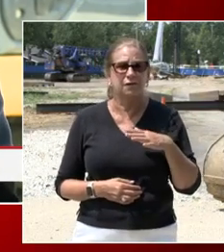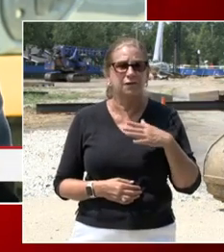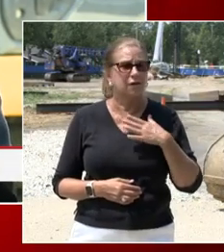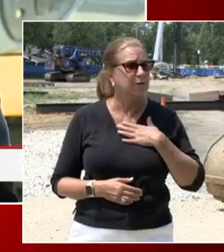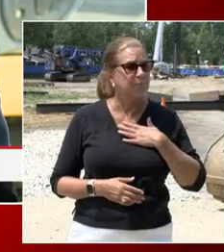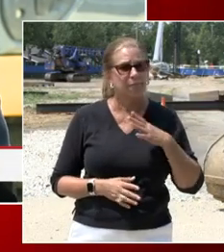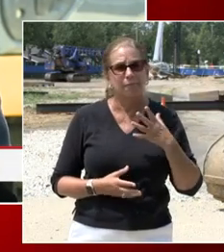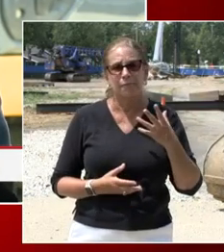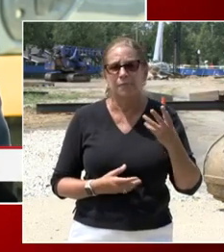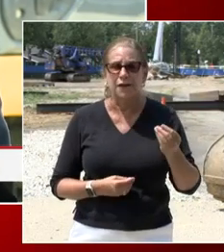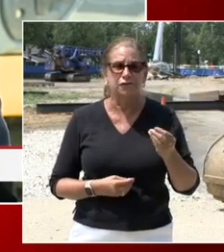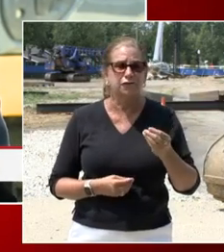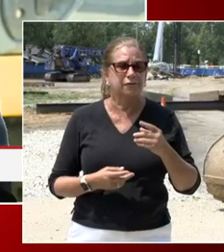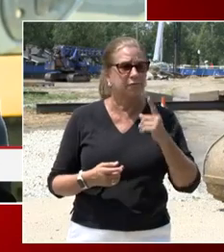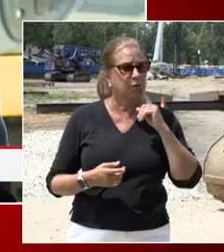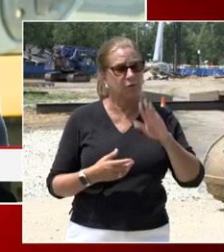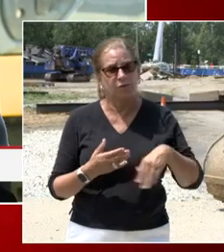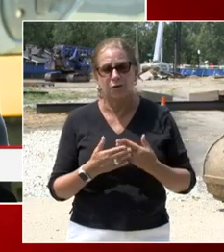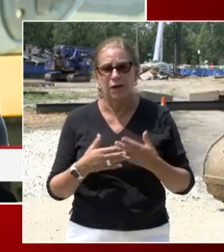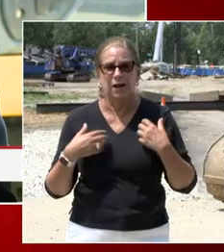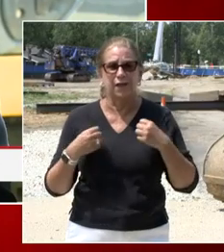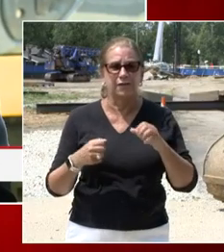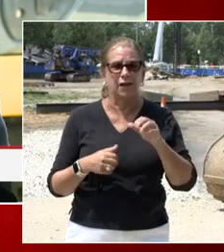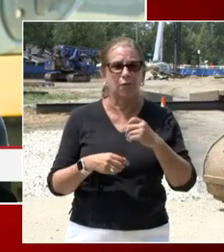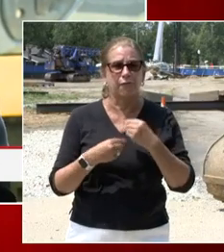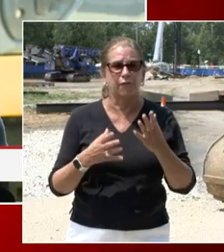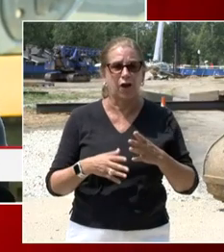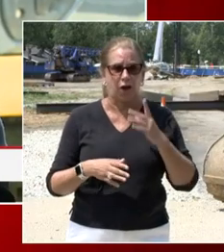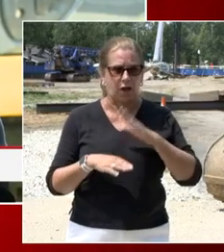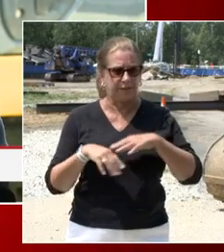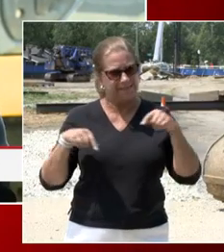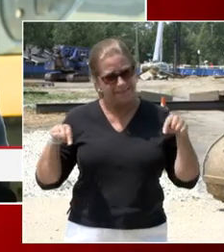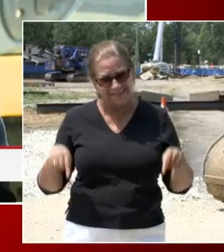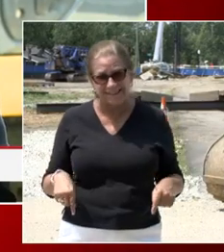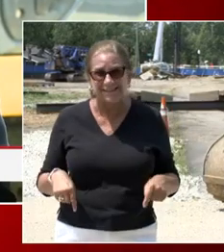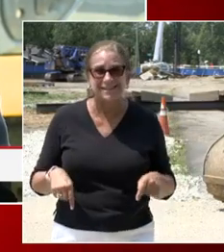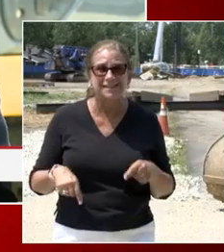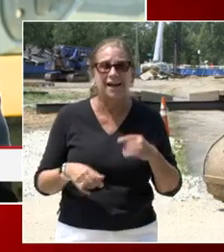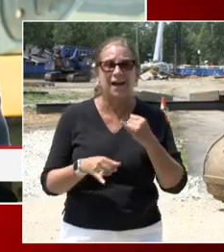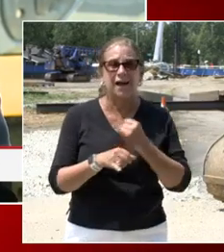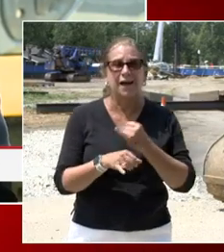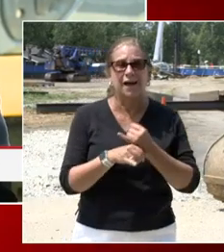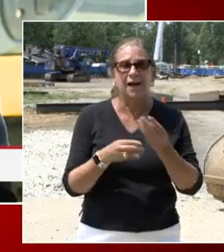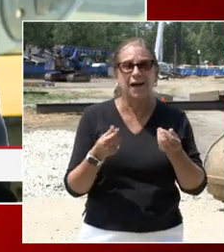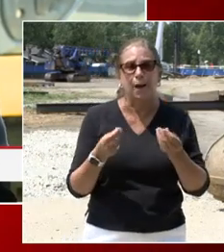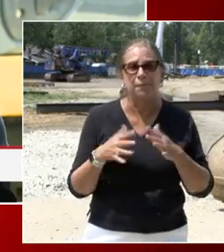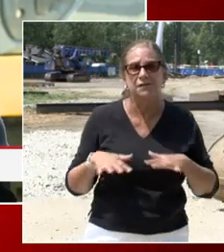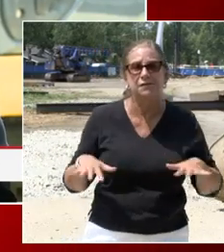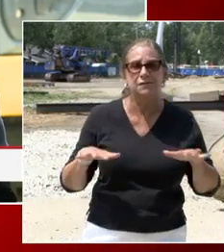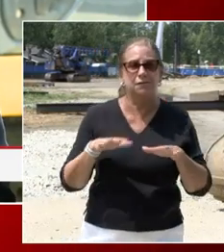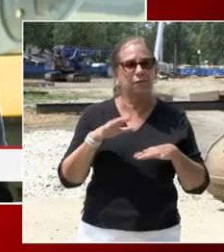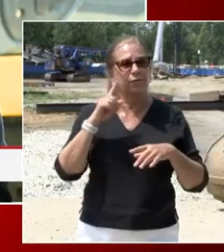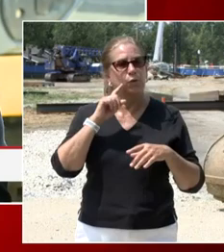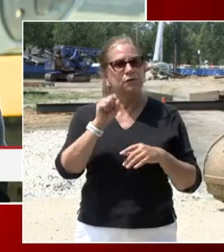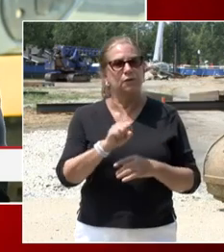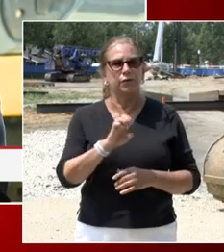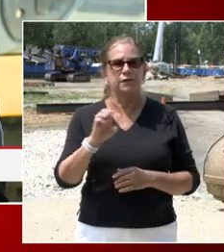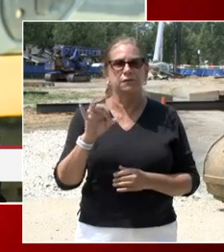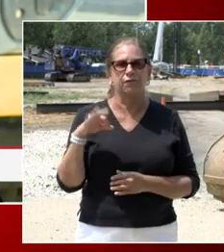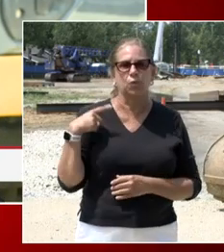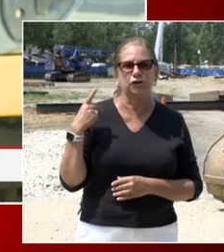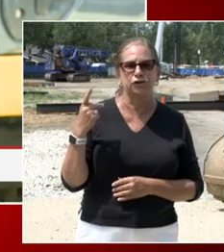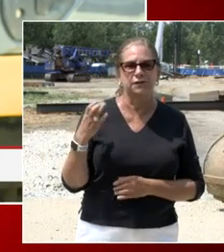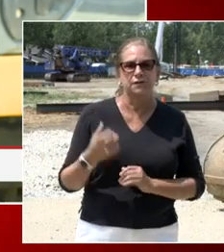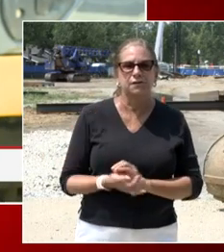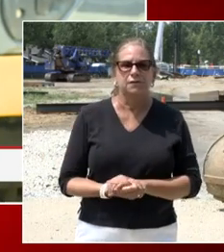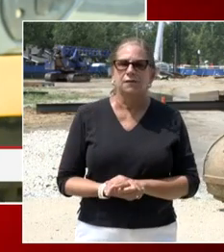providers to the campus and to Southeast DC. I and my associates at Red Brick LMD are